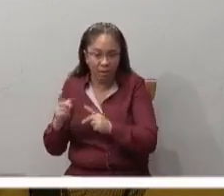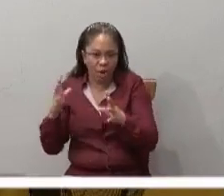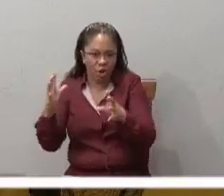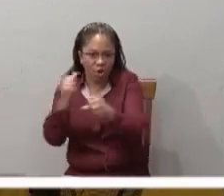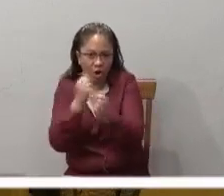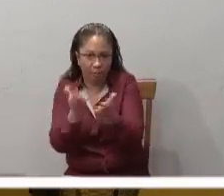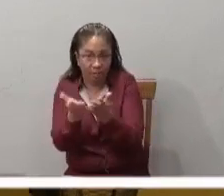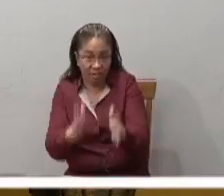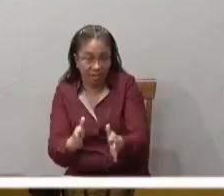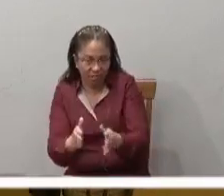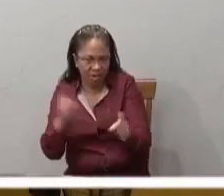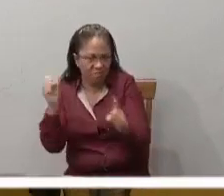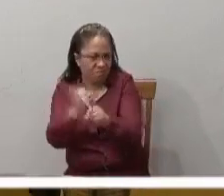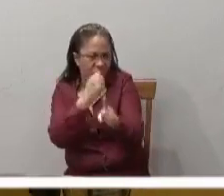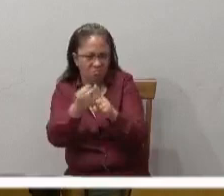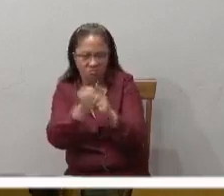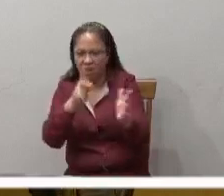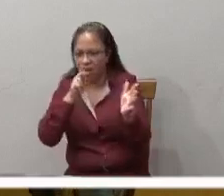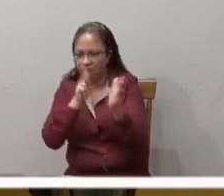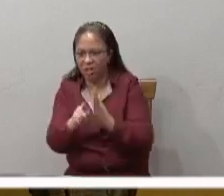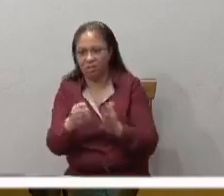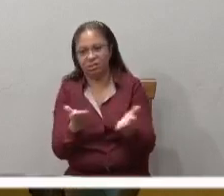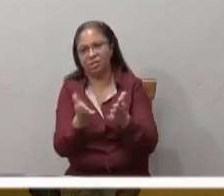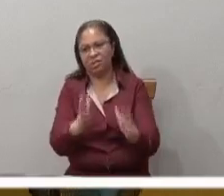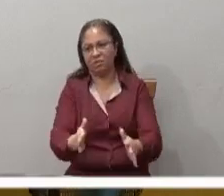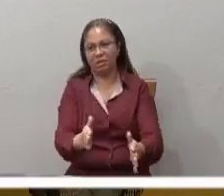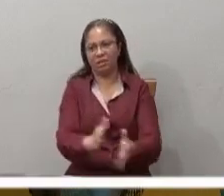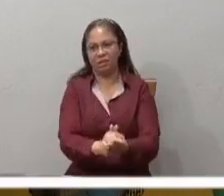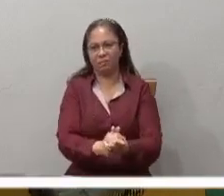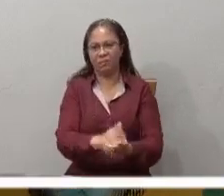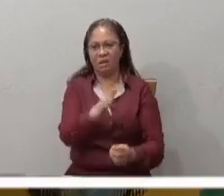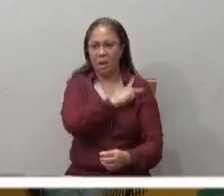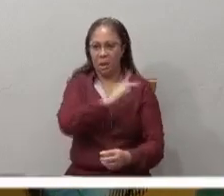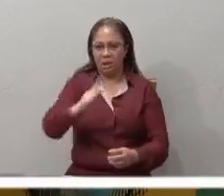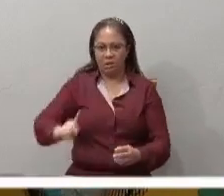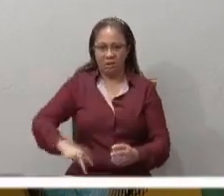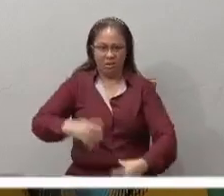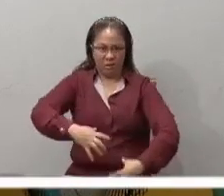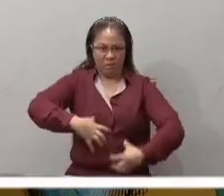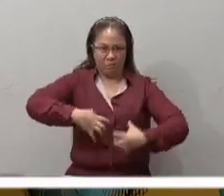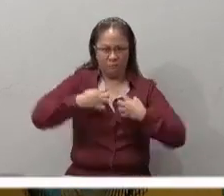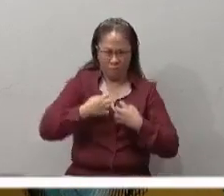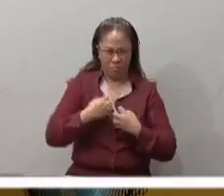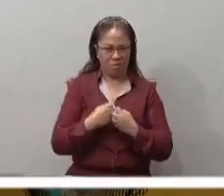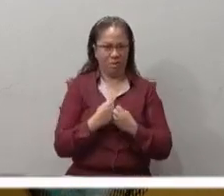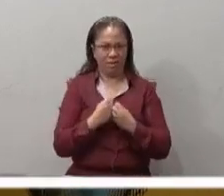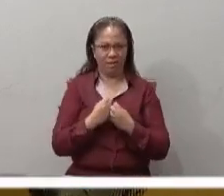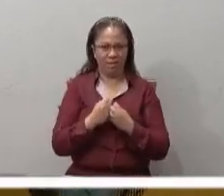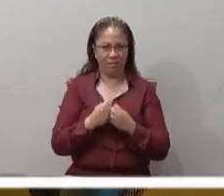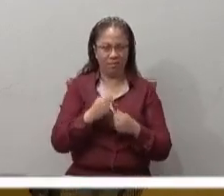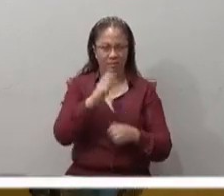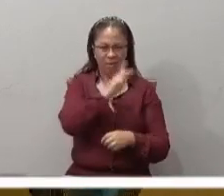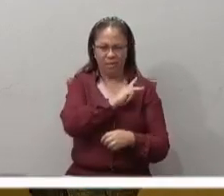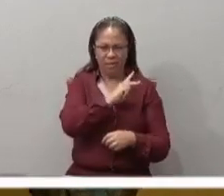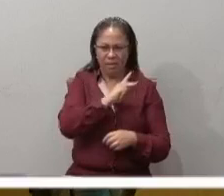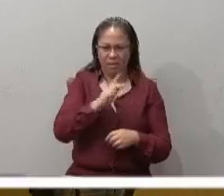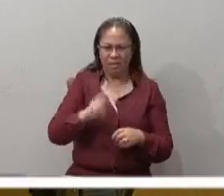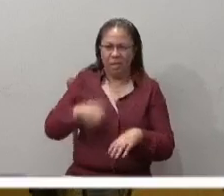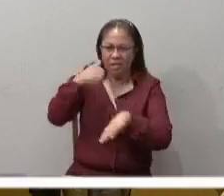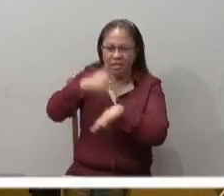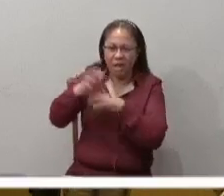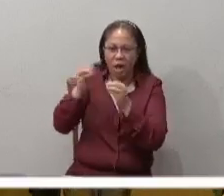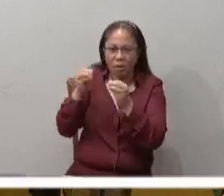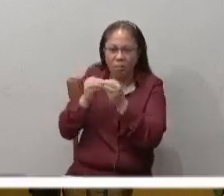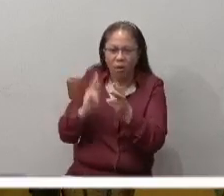servants, maltreated them, and killed them. The king was furious. He dispatched his